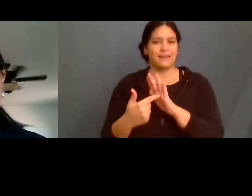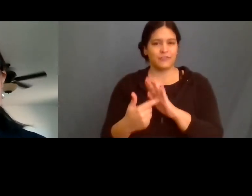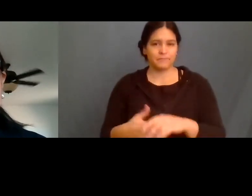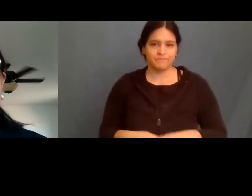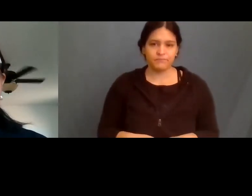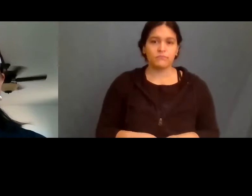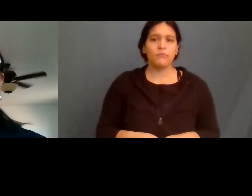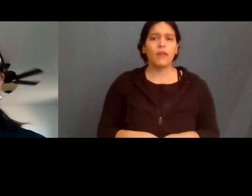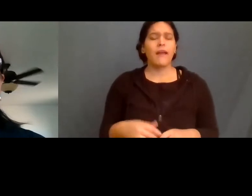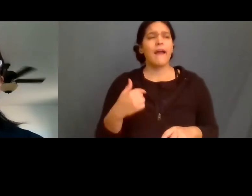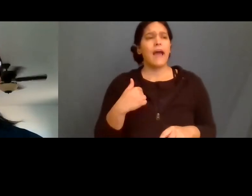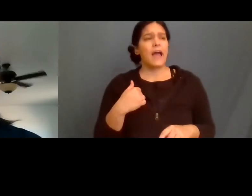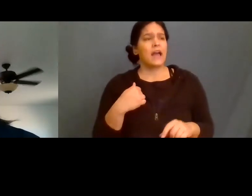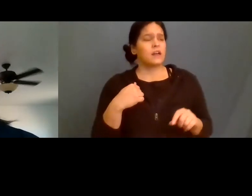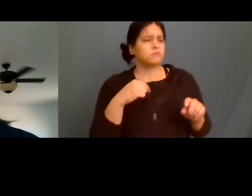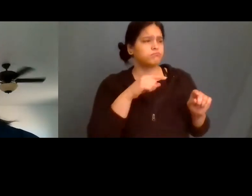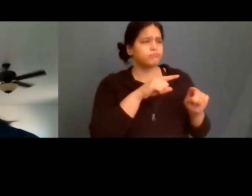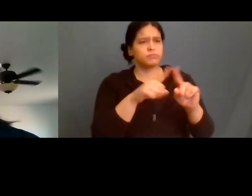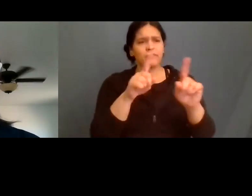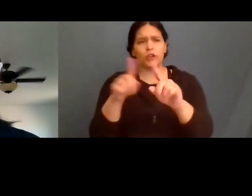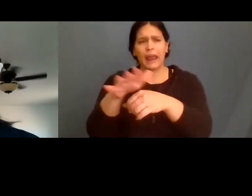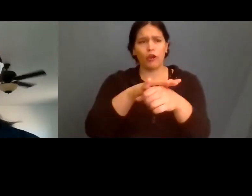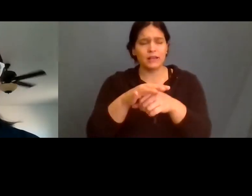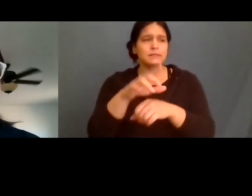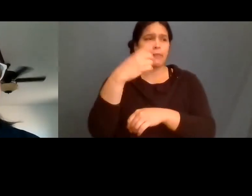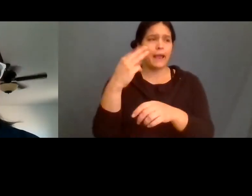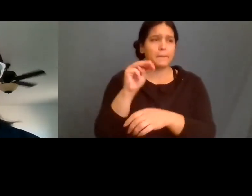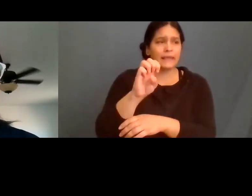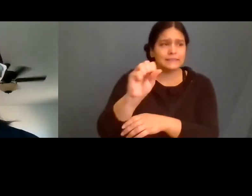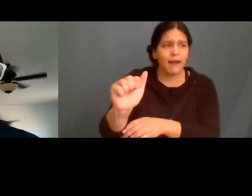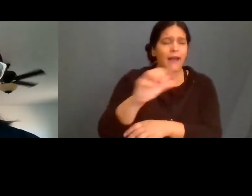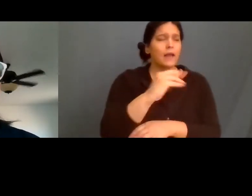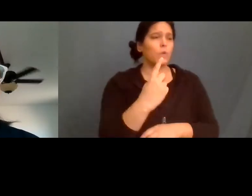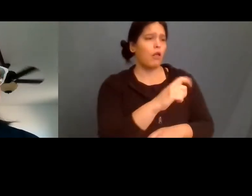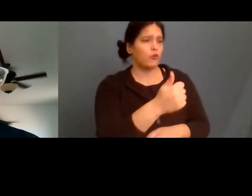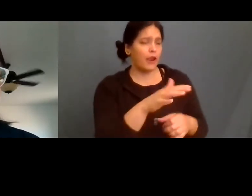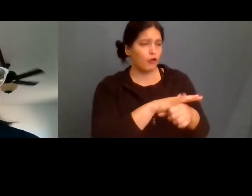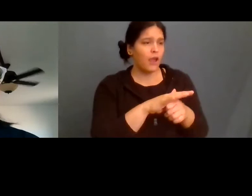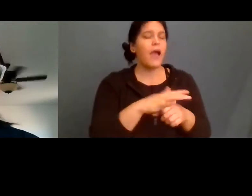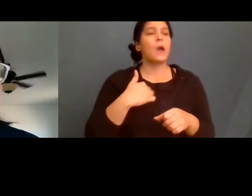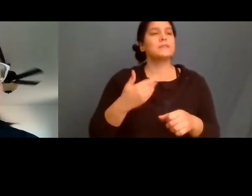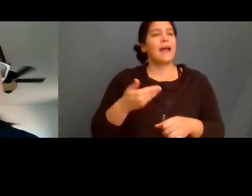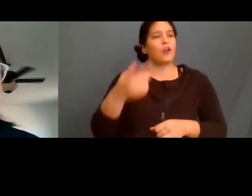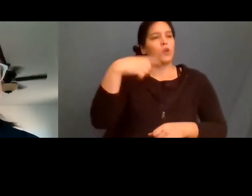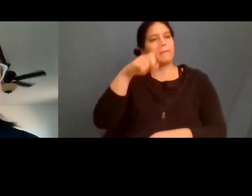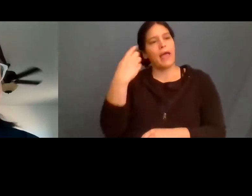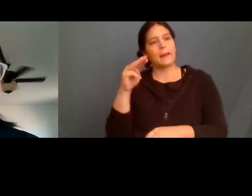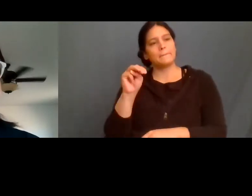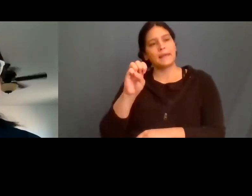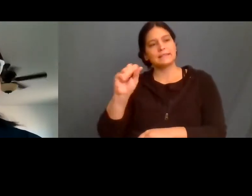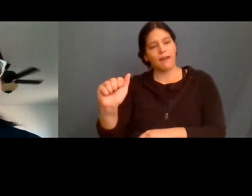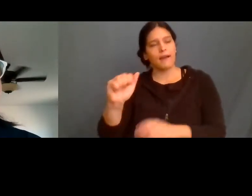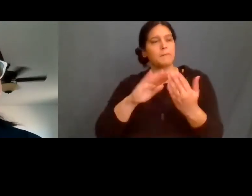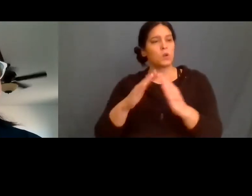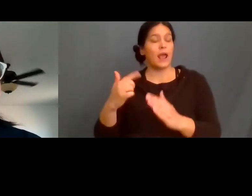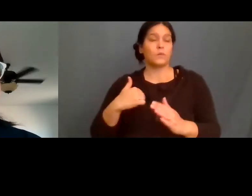Mesa. 5 years ago when I was hired, I was hired for the Black Mesa community, and I was so thrilled.